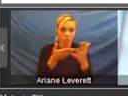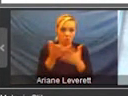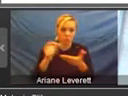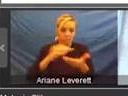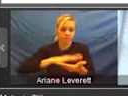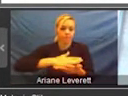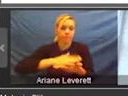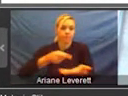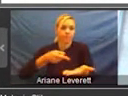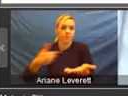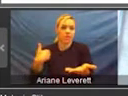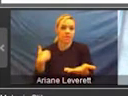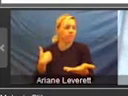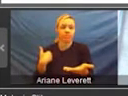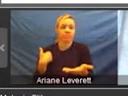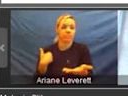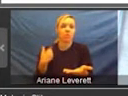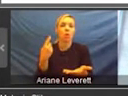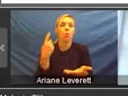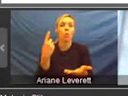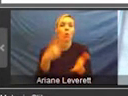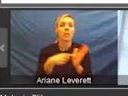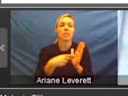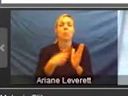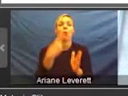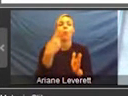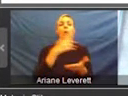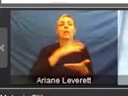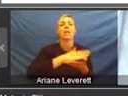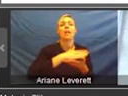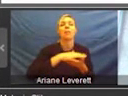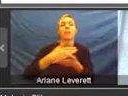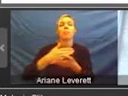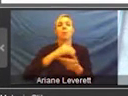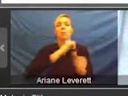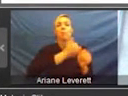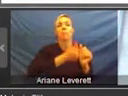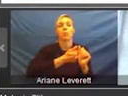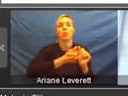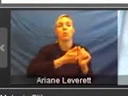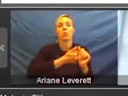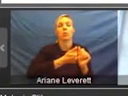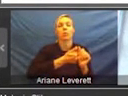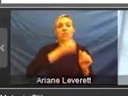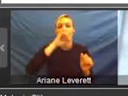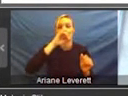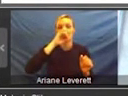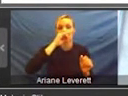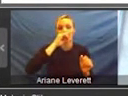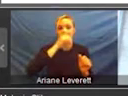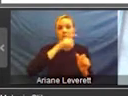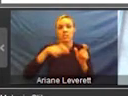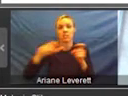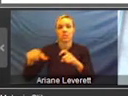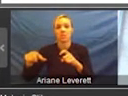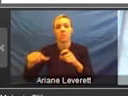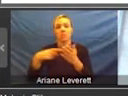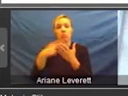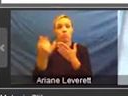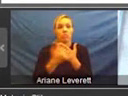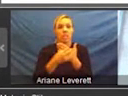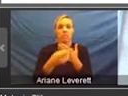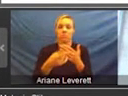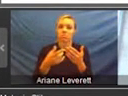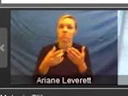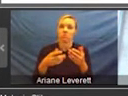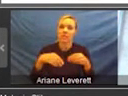device. One very prominent example here is the One Laptop Per Child project that was very much access and